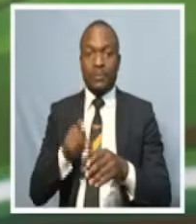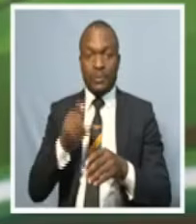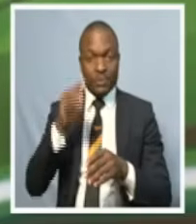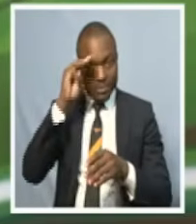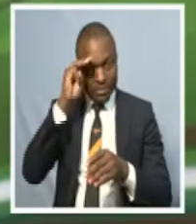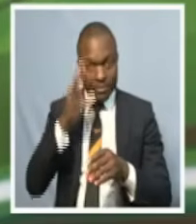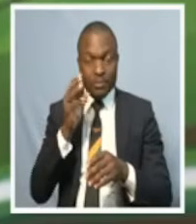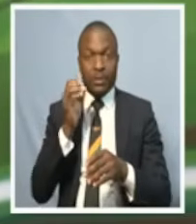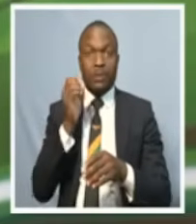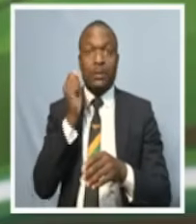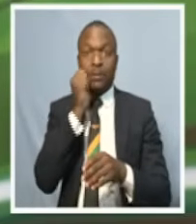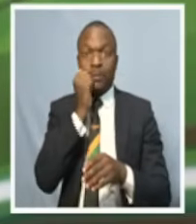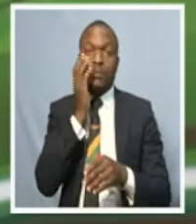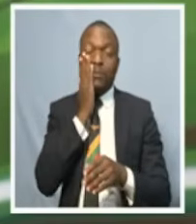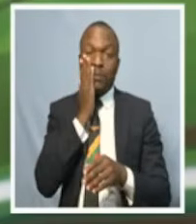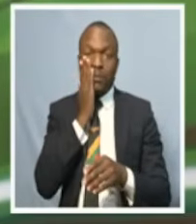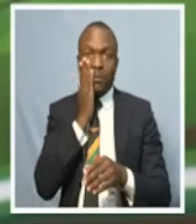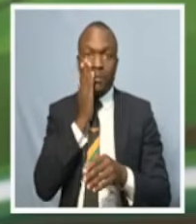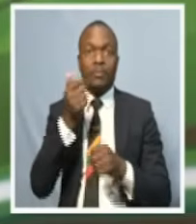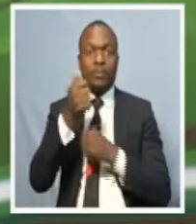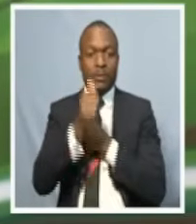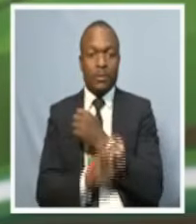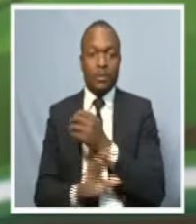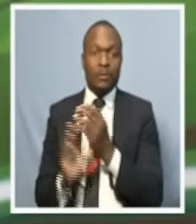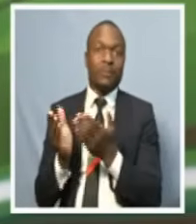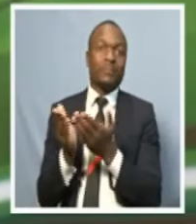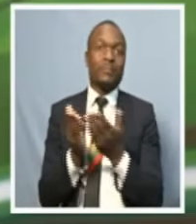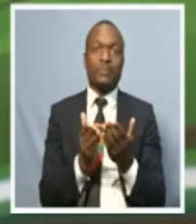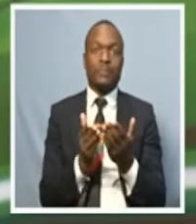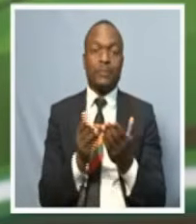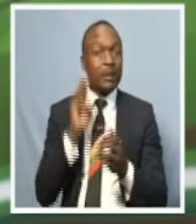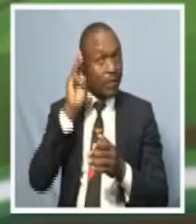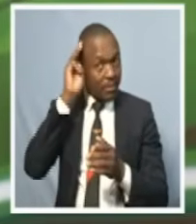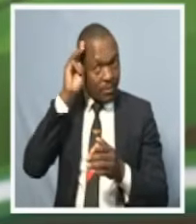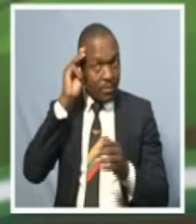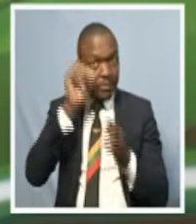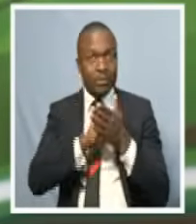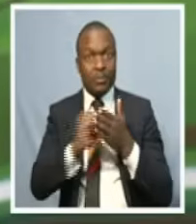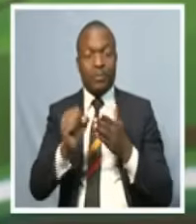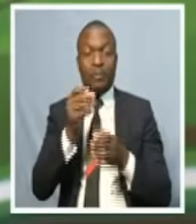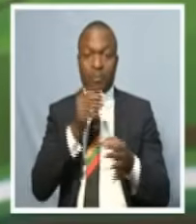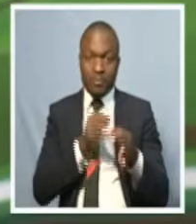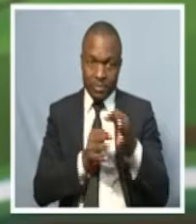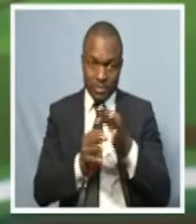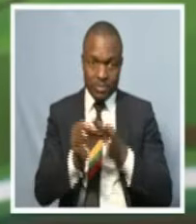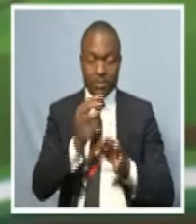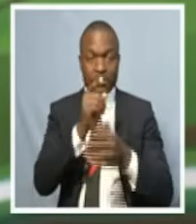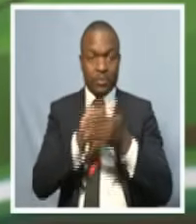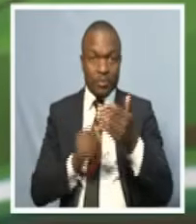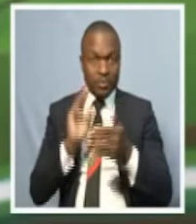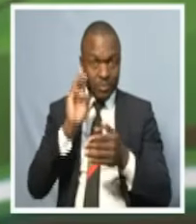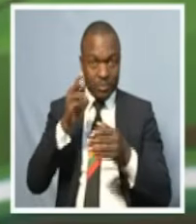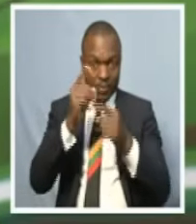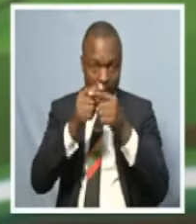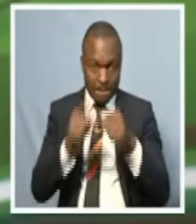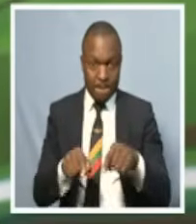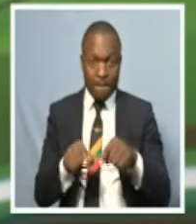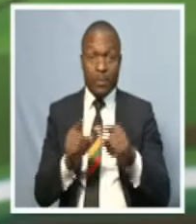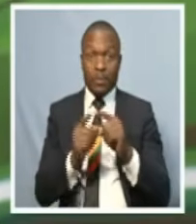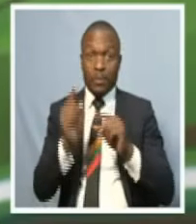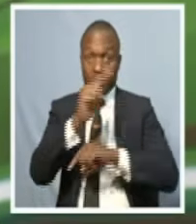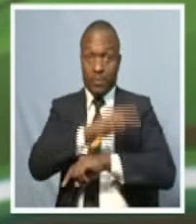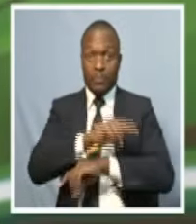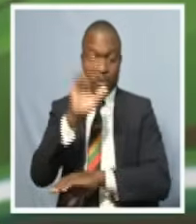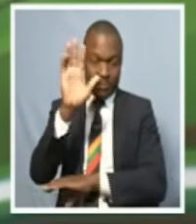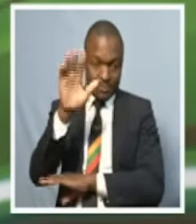of Home Affairs and Internal Security to come up with the ministerial statements just to clear the air. So this is what is expected to come up this afternoon